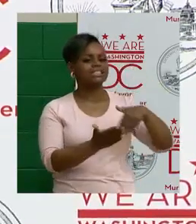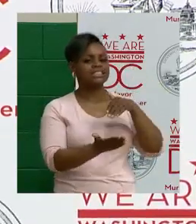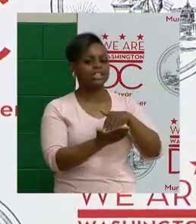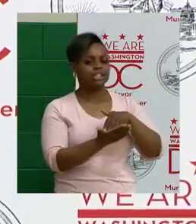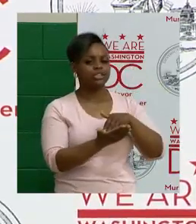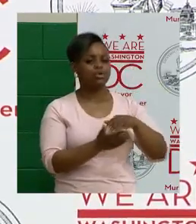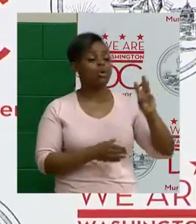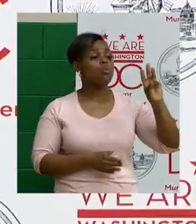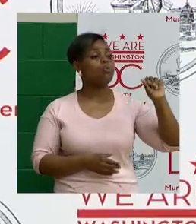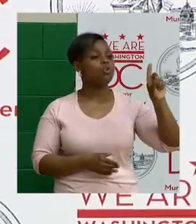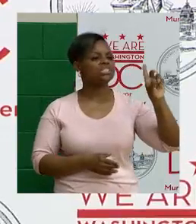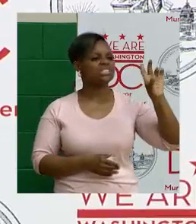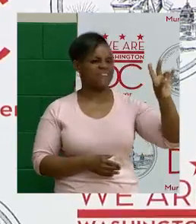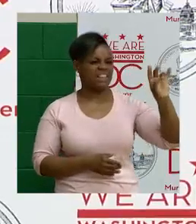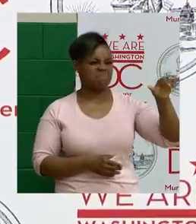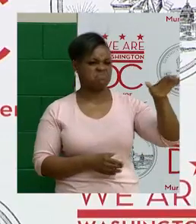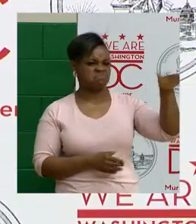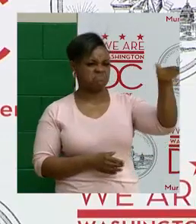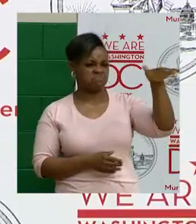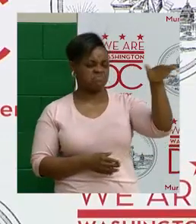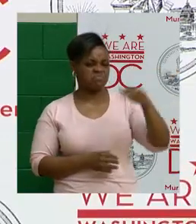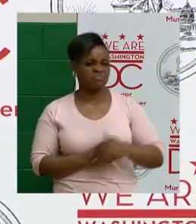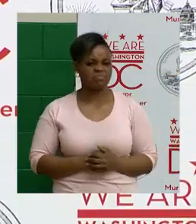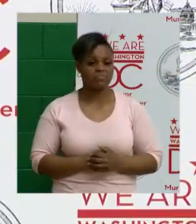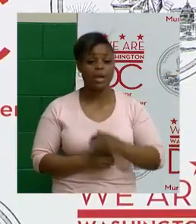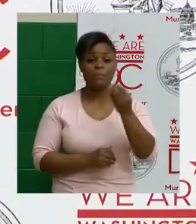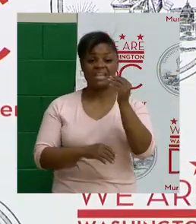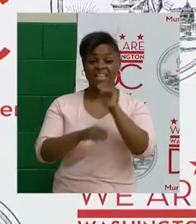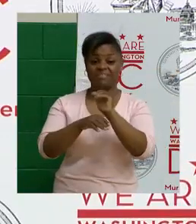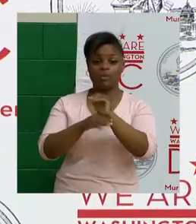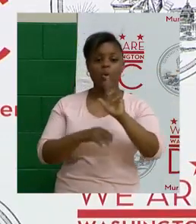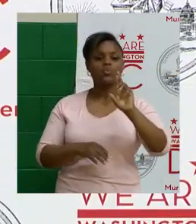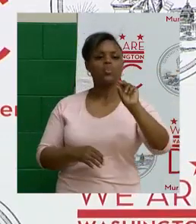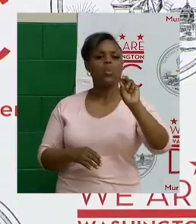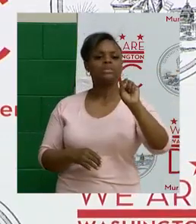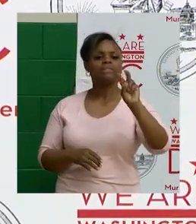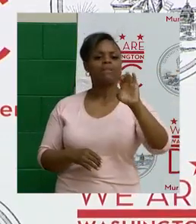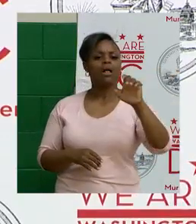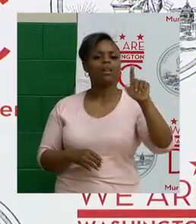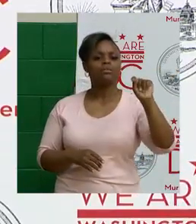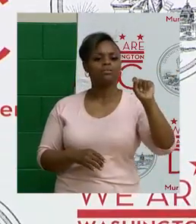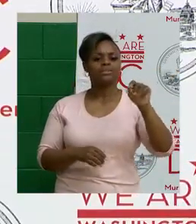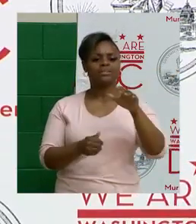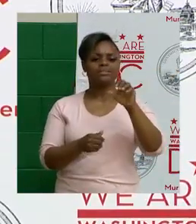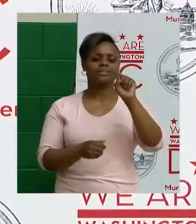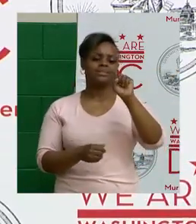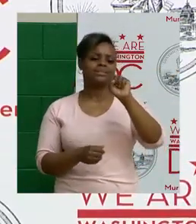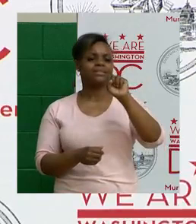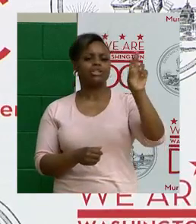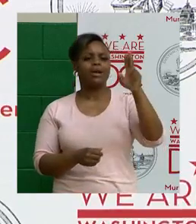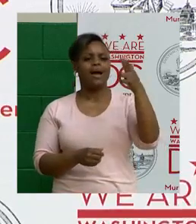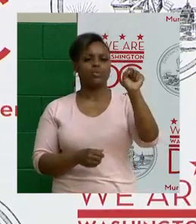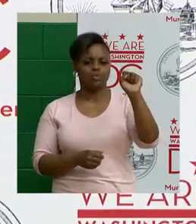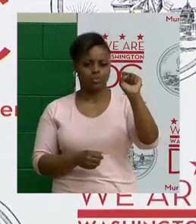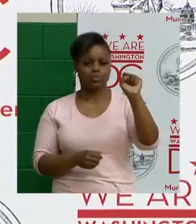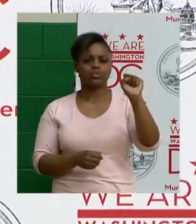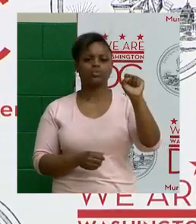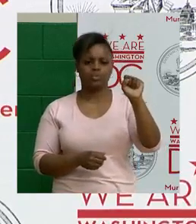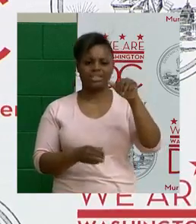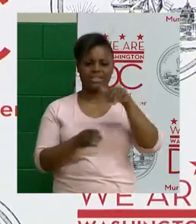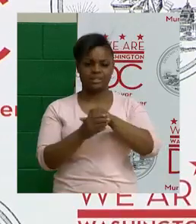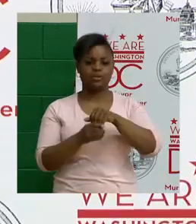on Monday evening, we will be at Roosevelt Senior High School in Ward 4. The forums